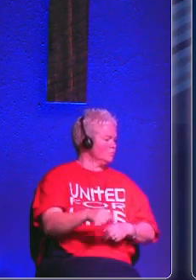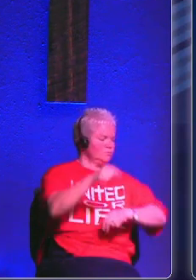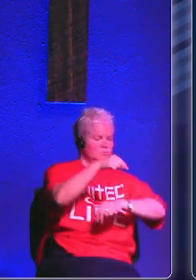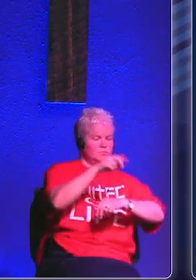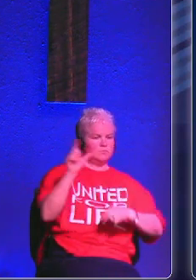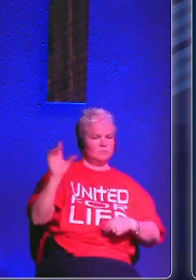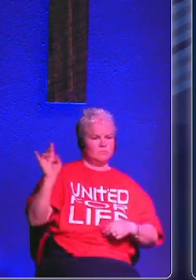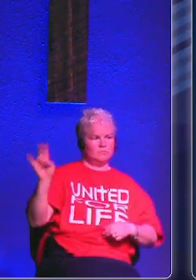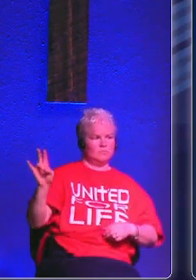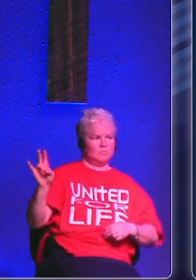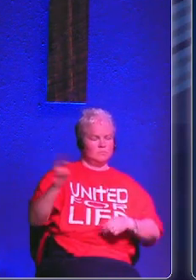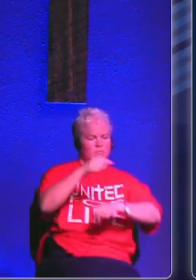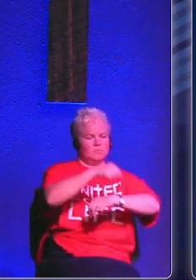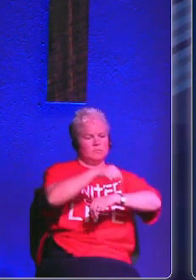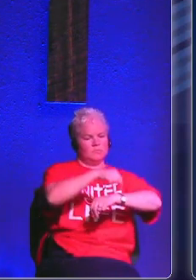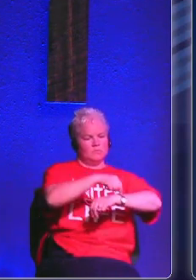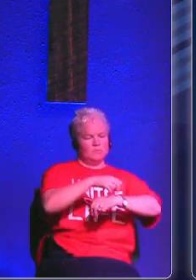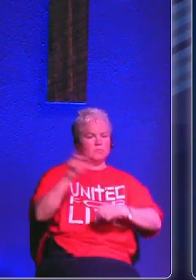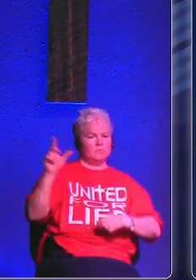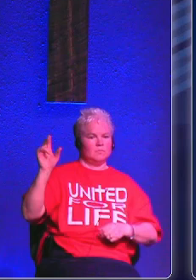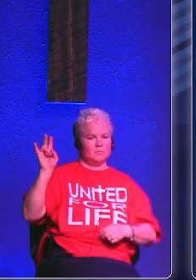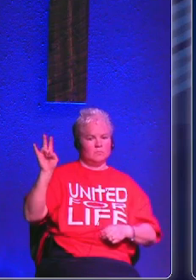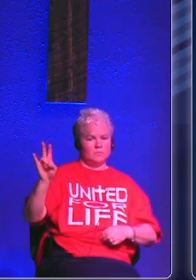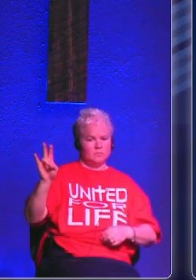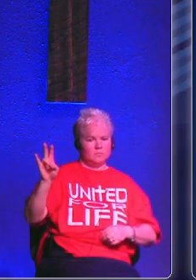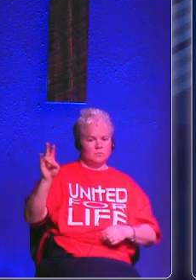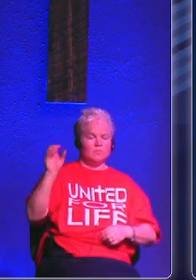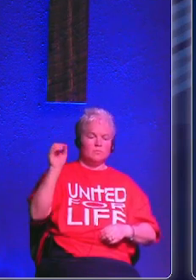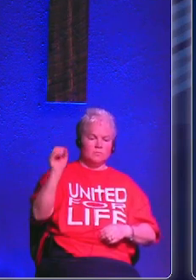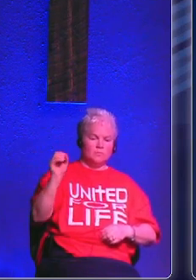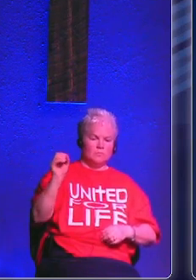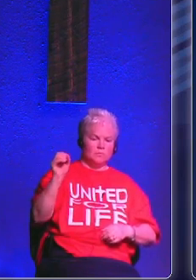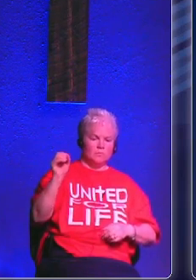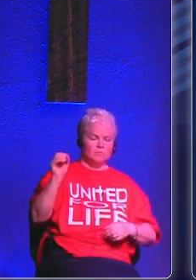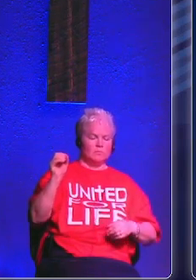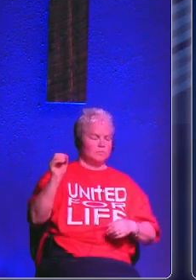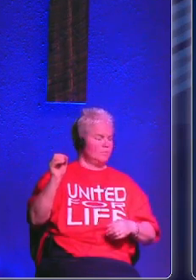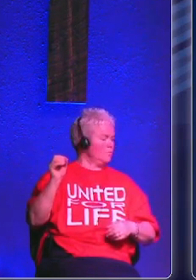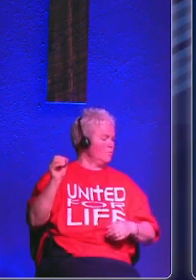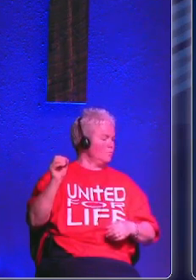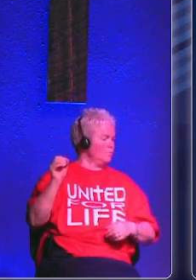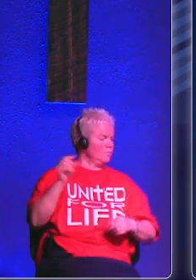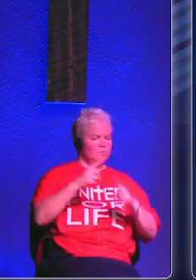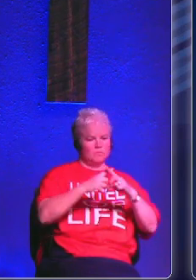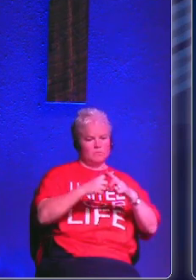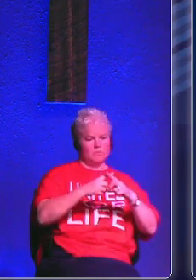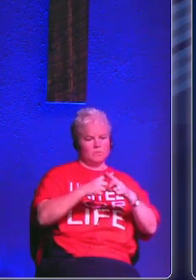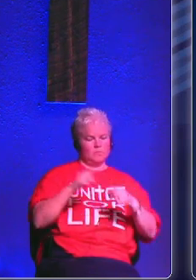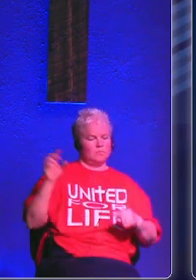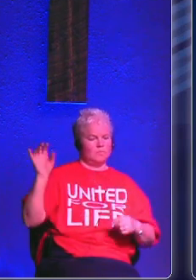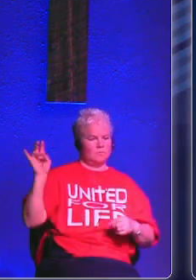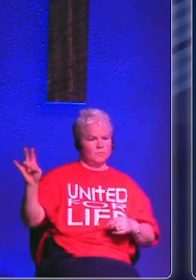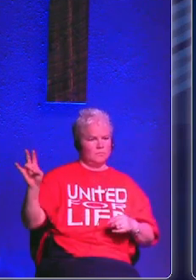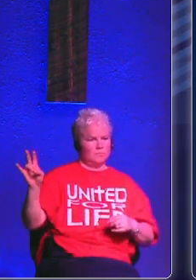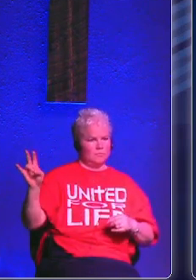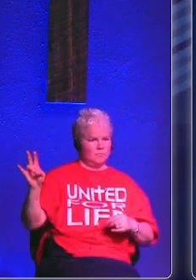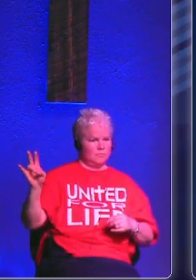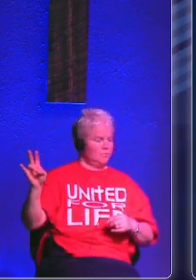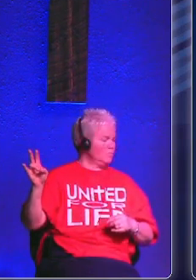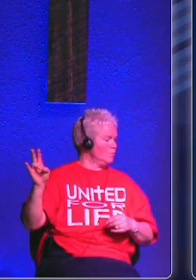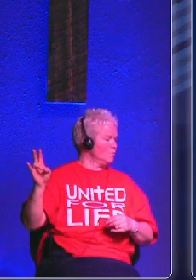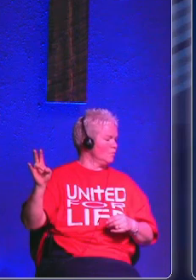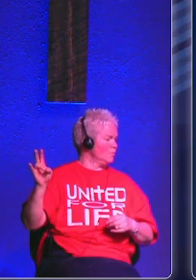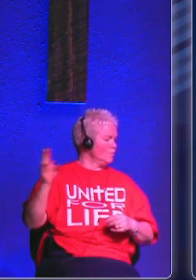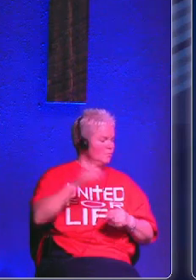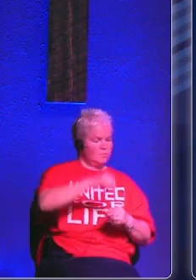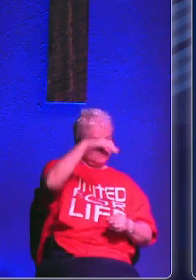seven times, but 70 times seven. Well, I forgave that person. Yeah,